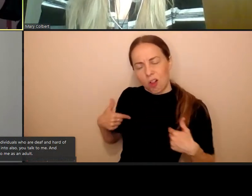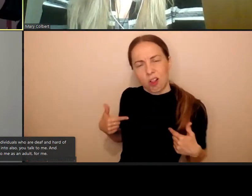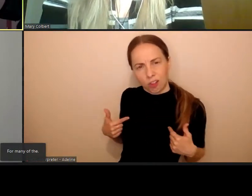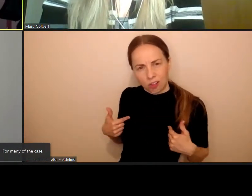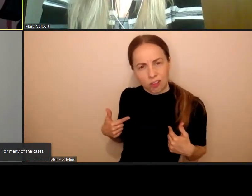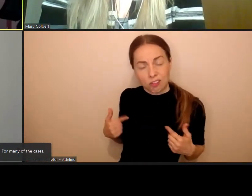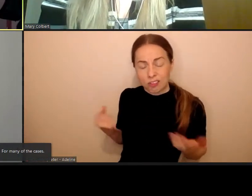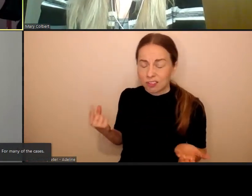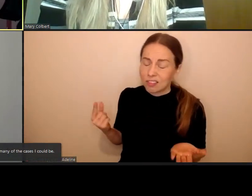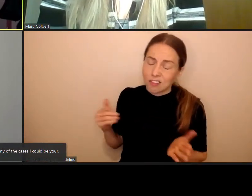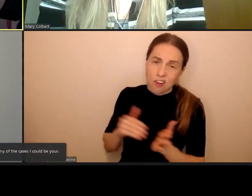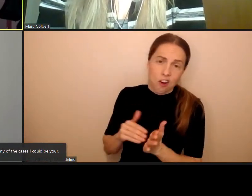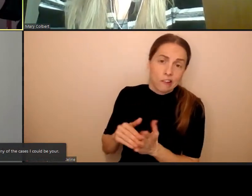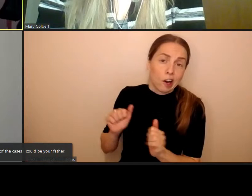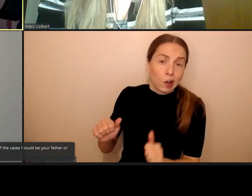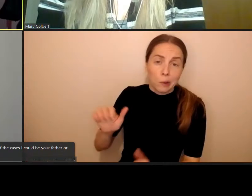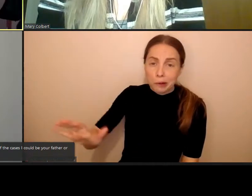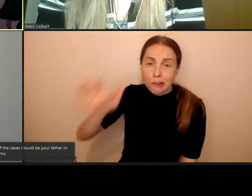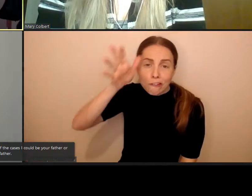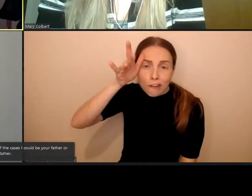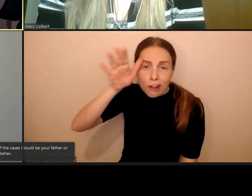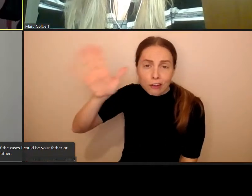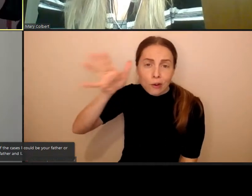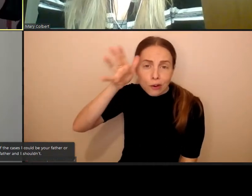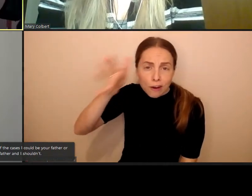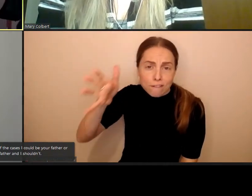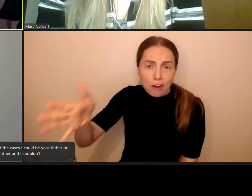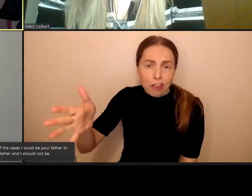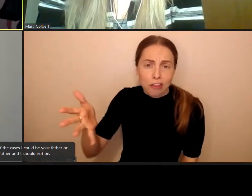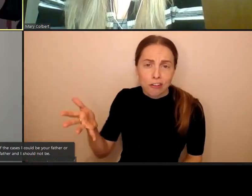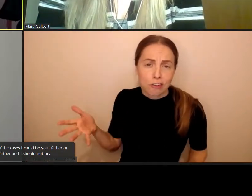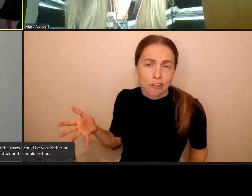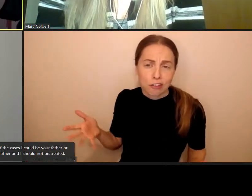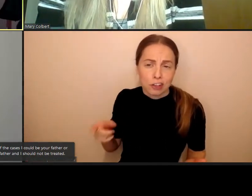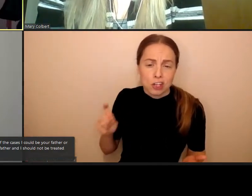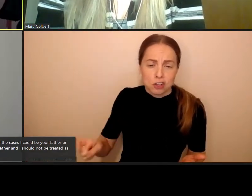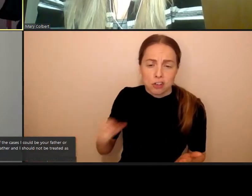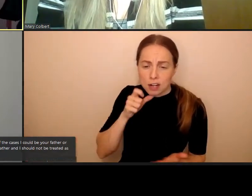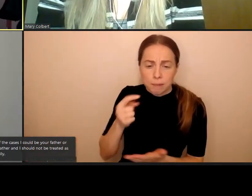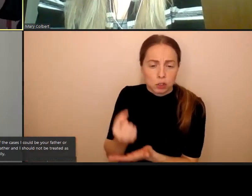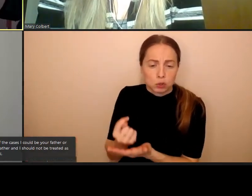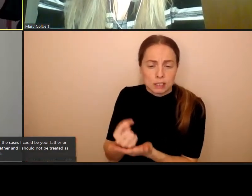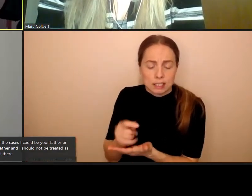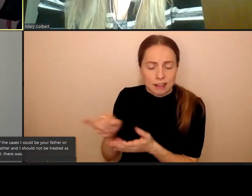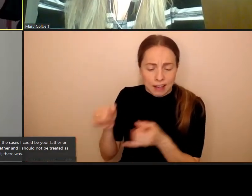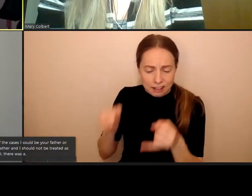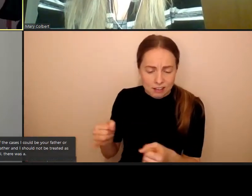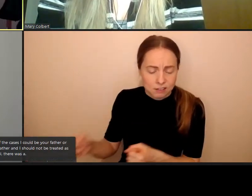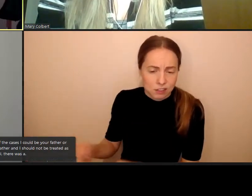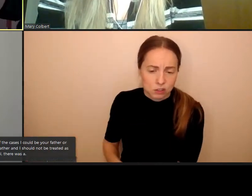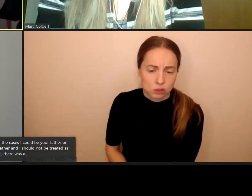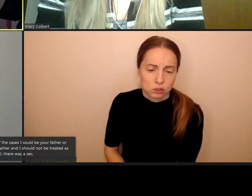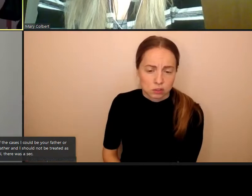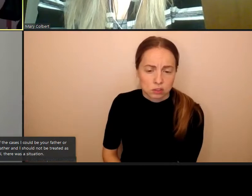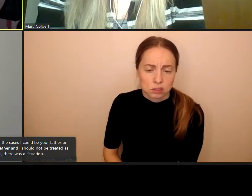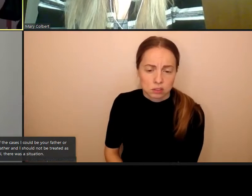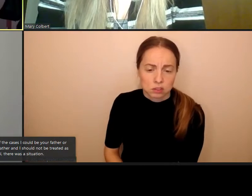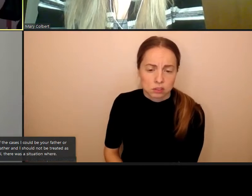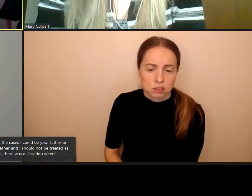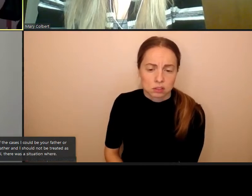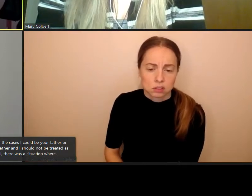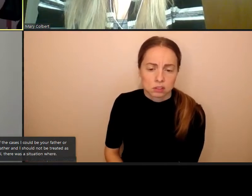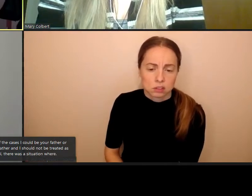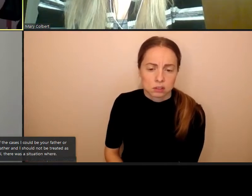the cases, I could be your father or your grandfather, and I should not be treated as an individual. There was a situation